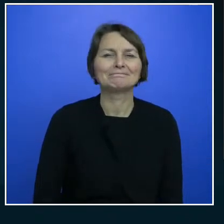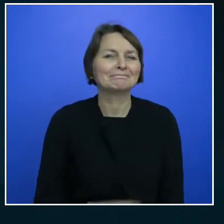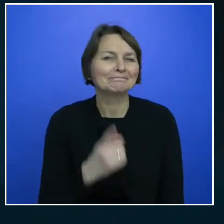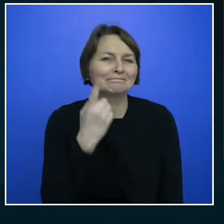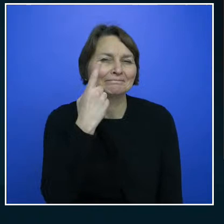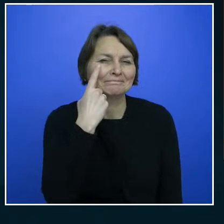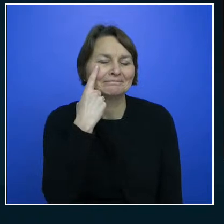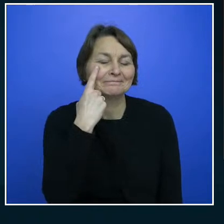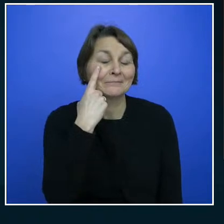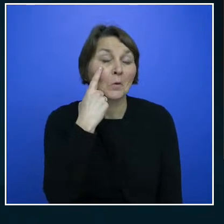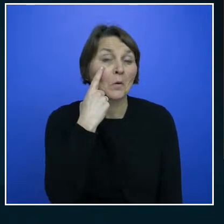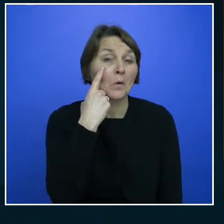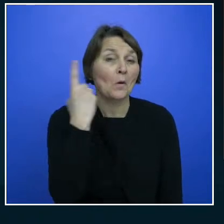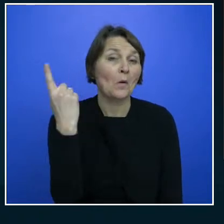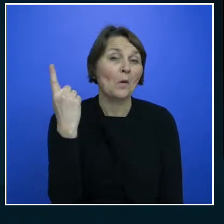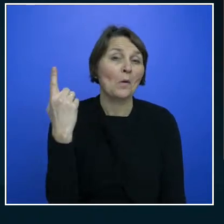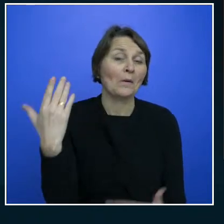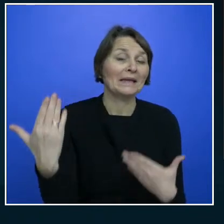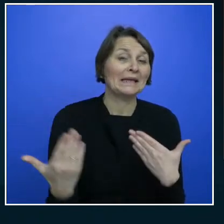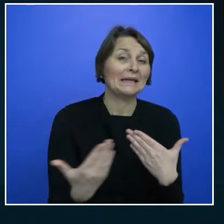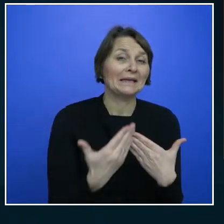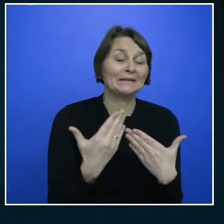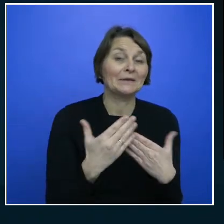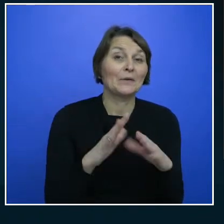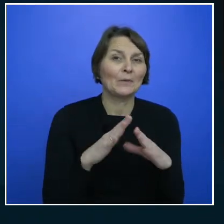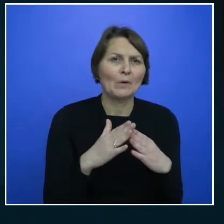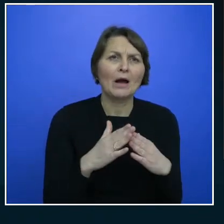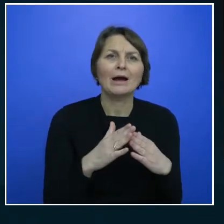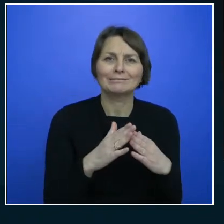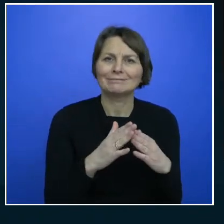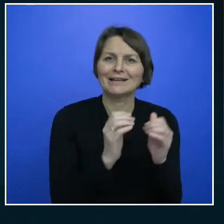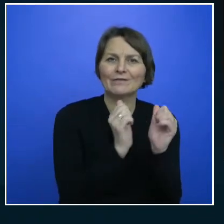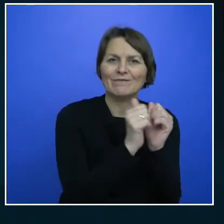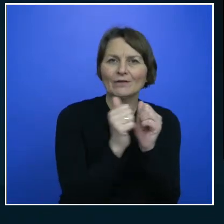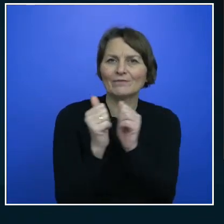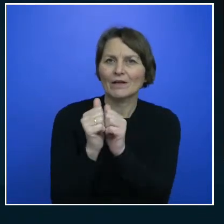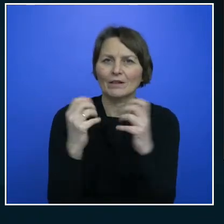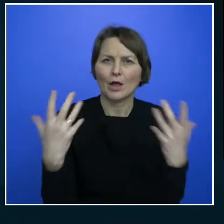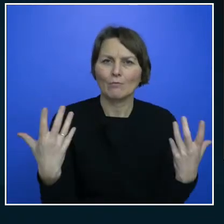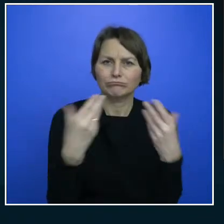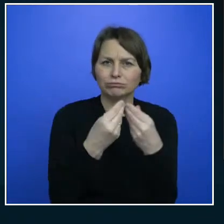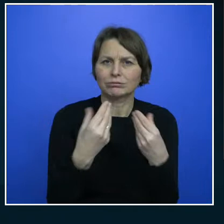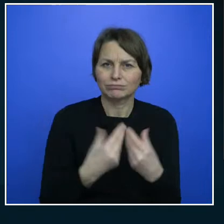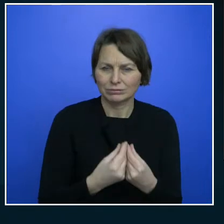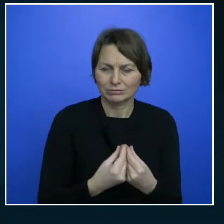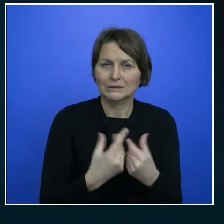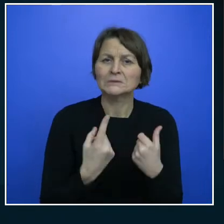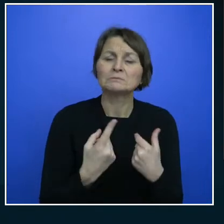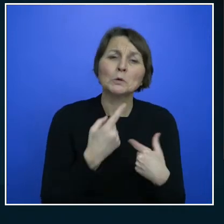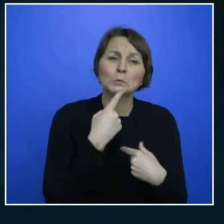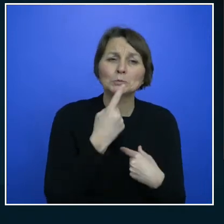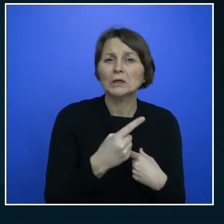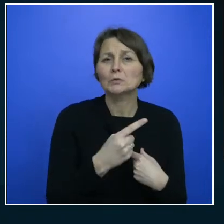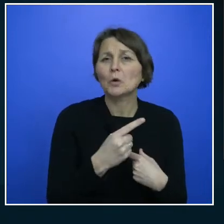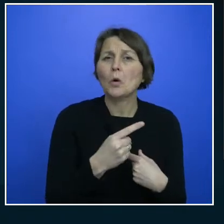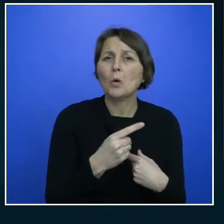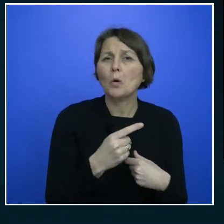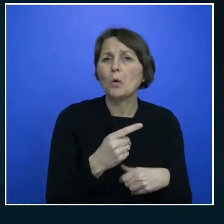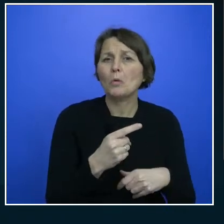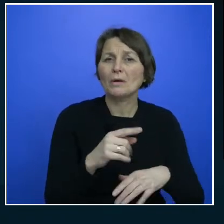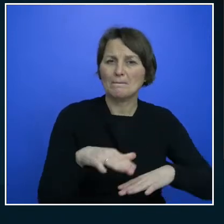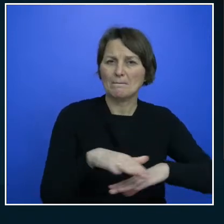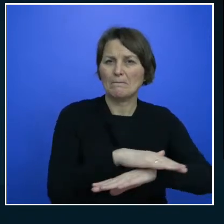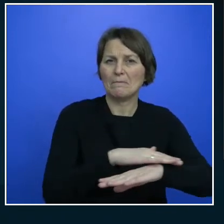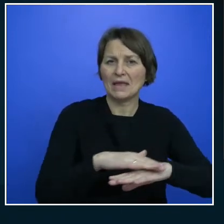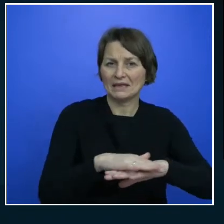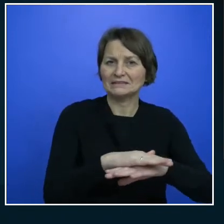to also concatenate these values with each other. So for example, if I want to create the default VNet nickname, I can take the